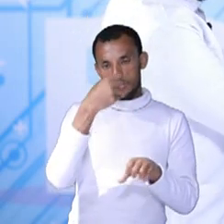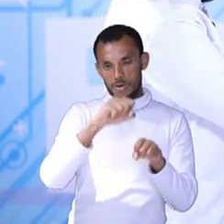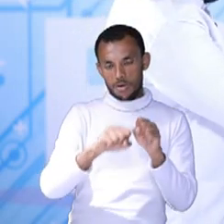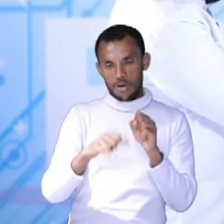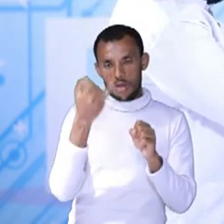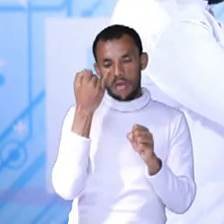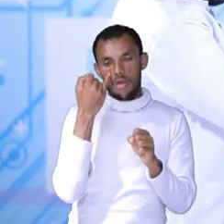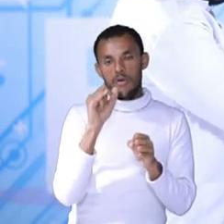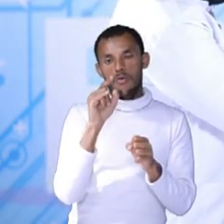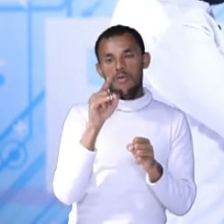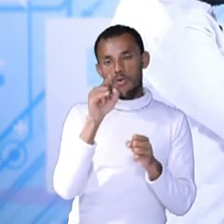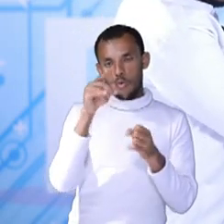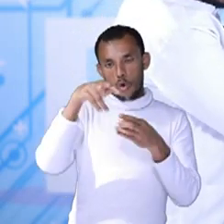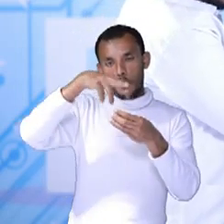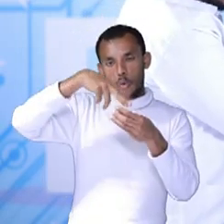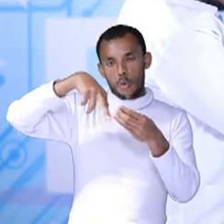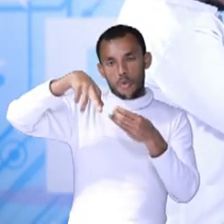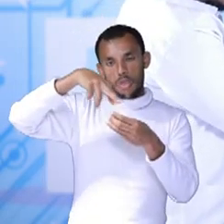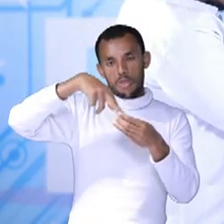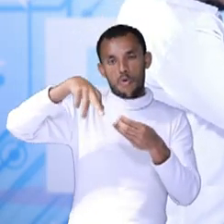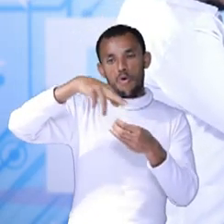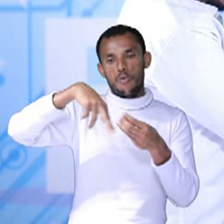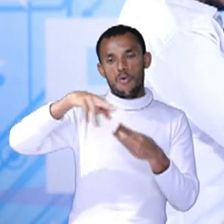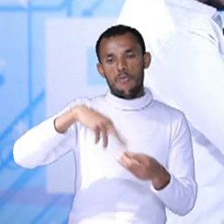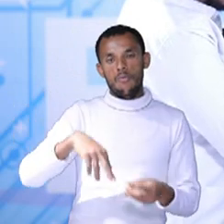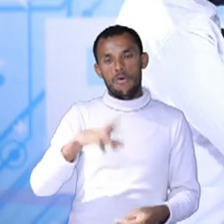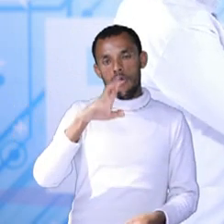So if you rotate or revolve